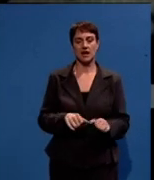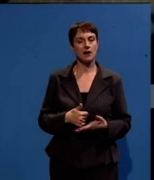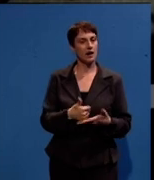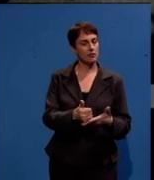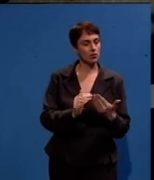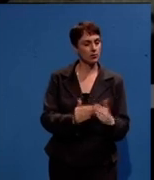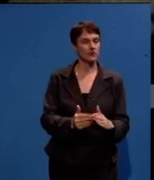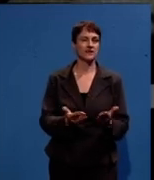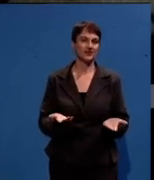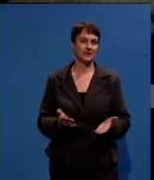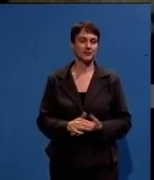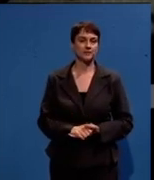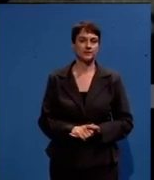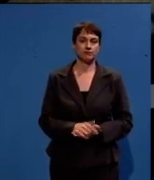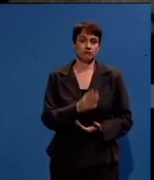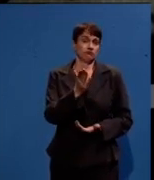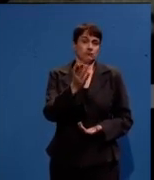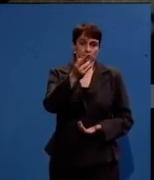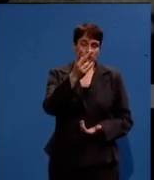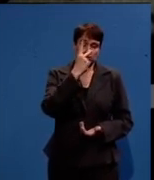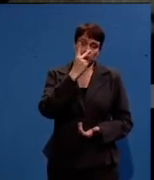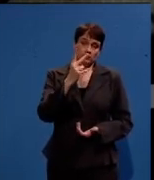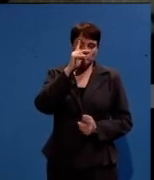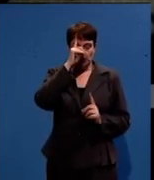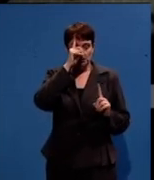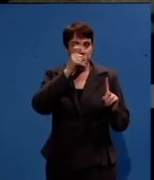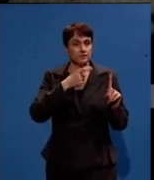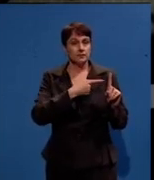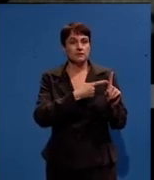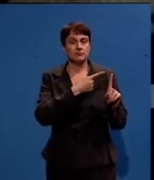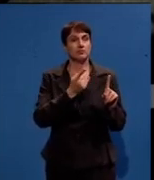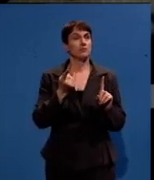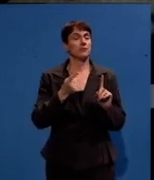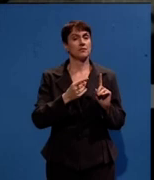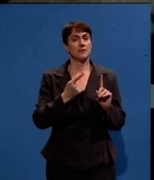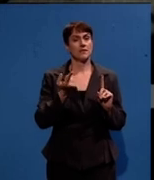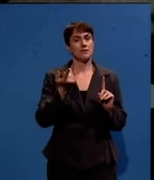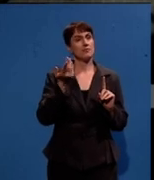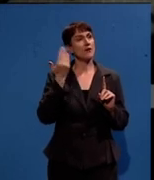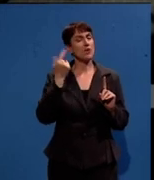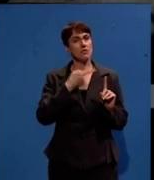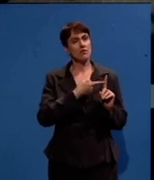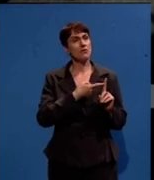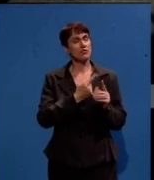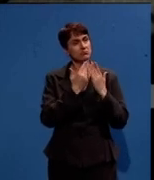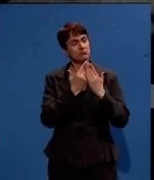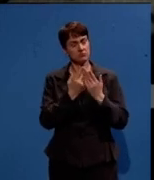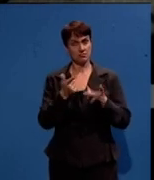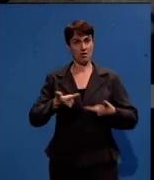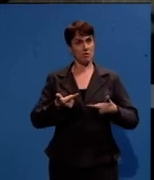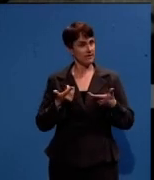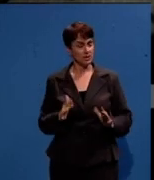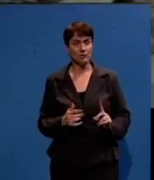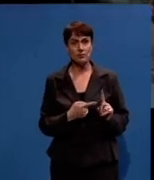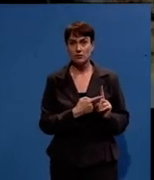world of them. You know, you look at Tate Mandela's, you know, background. He was a lawyer, and he was able to make